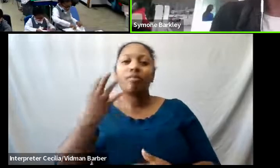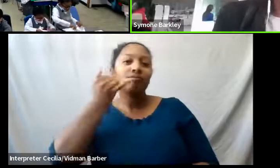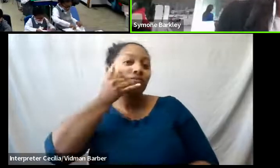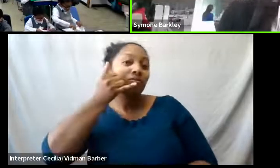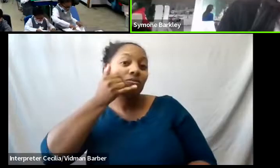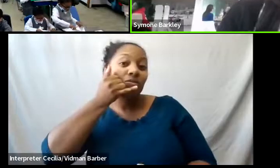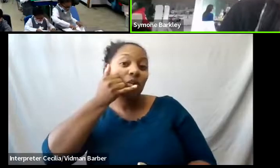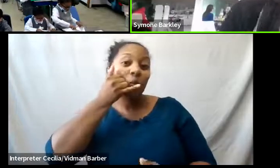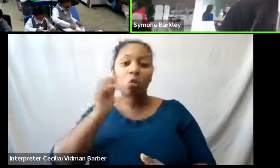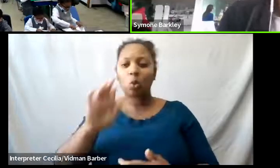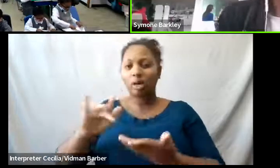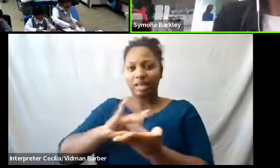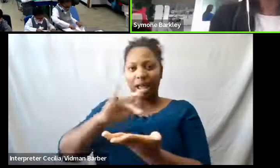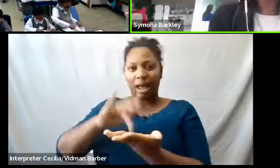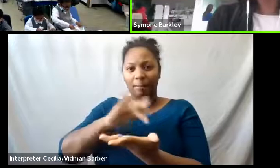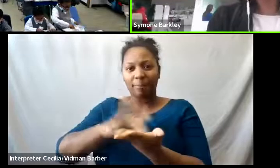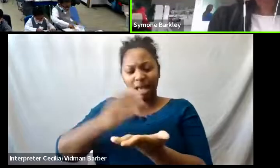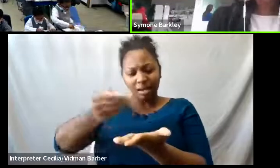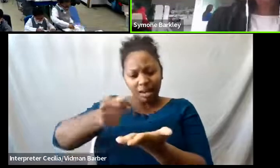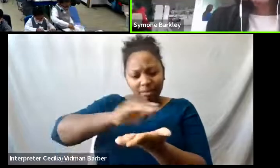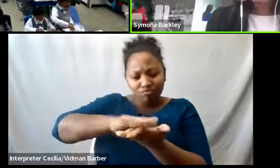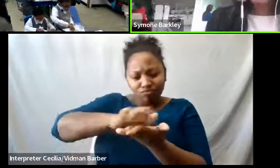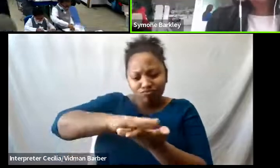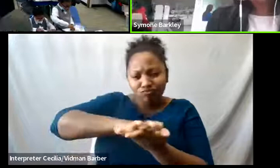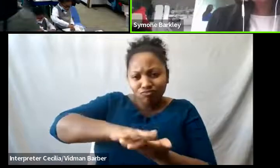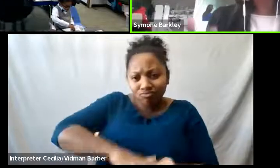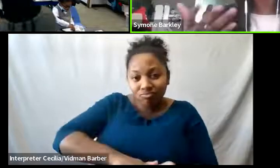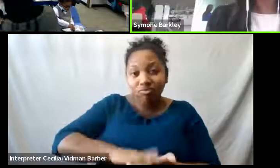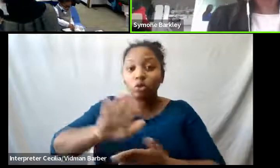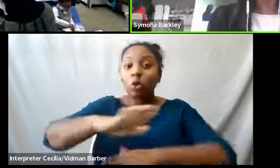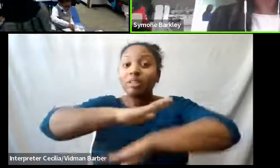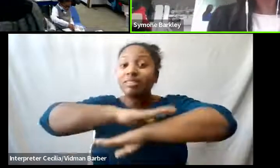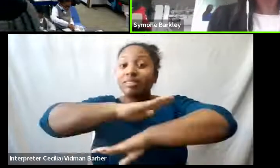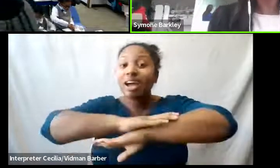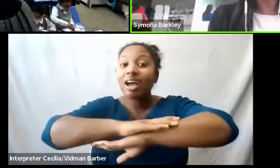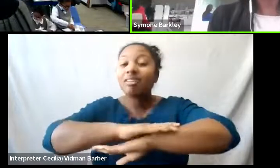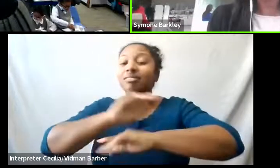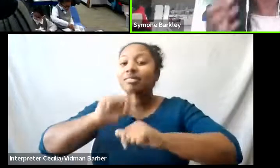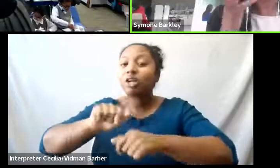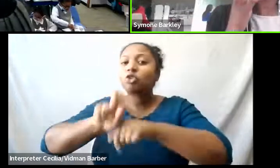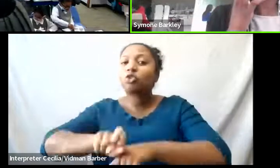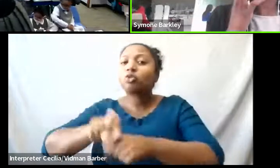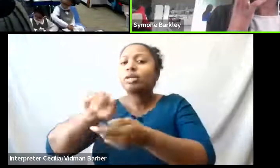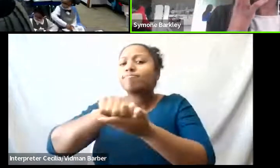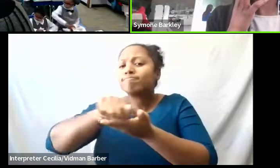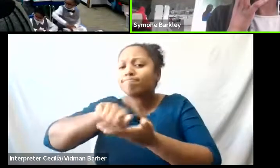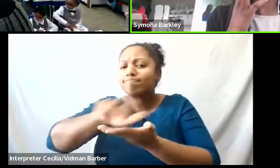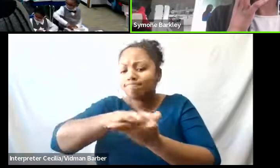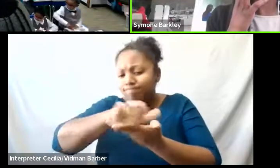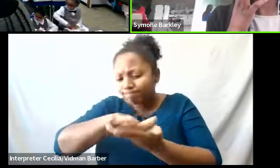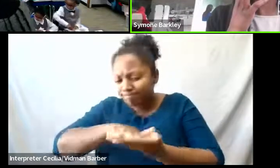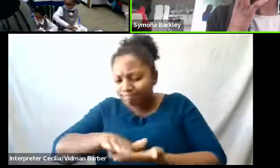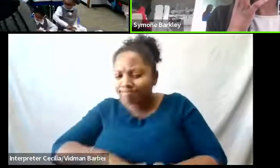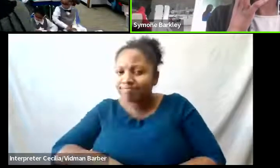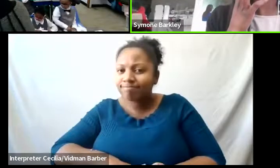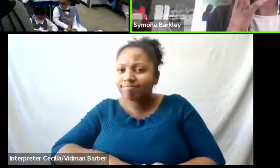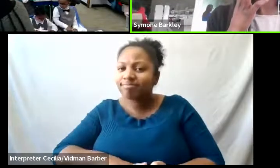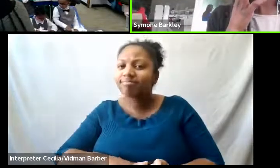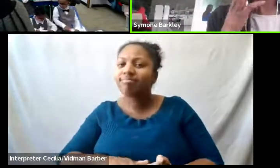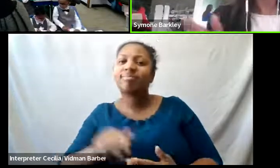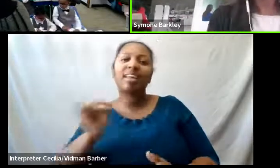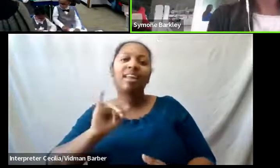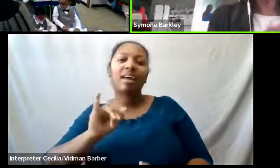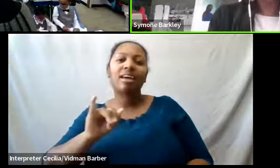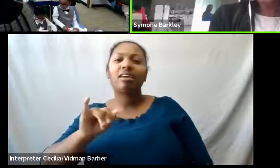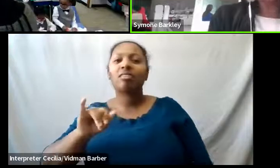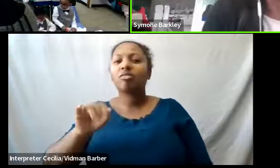phone or my tablet. You can use it to wipe off your desk if you need to. It can be used as like your it's kind of like another